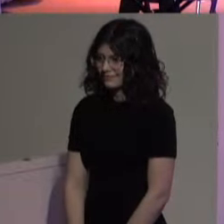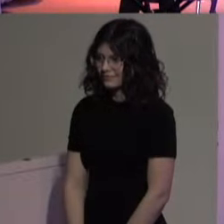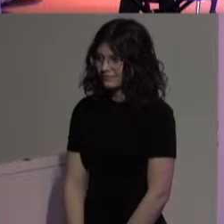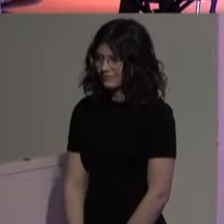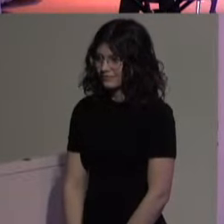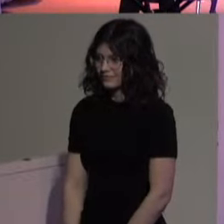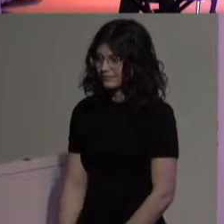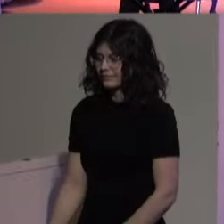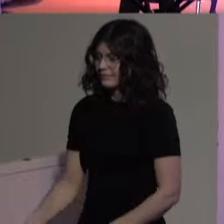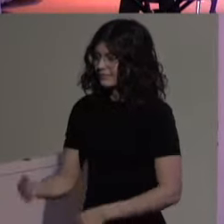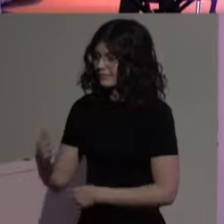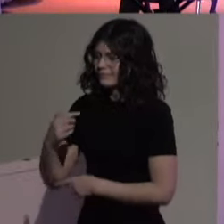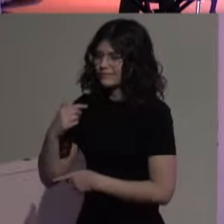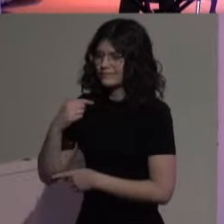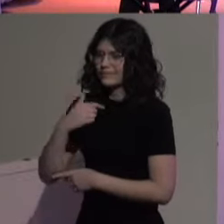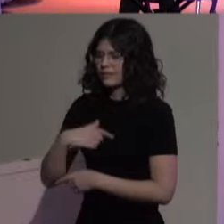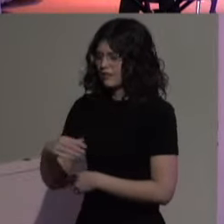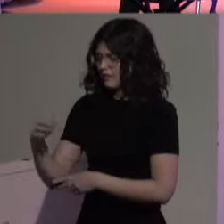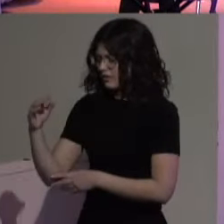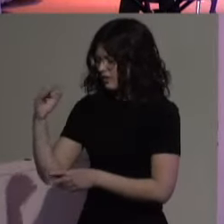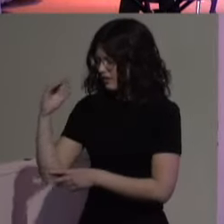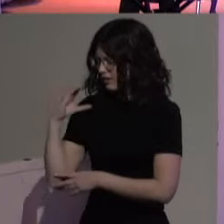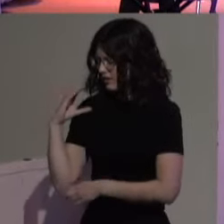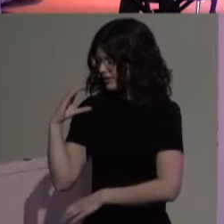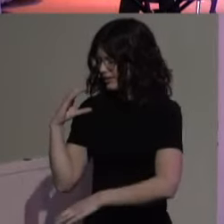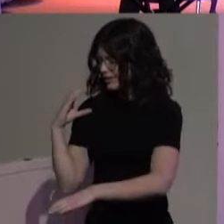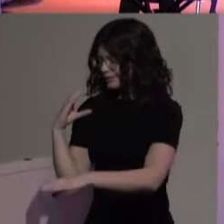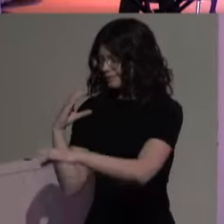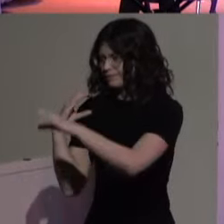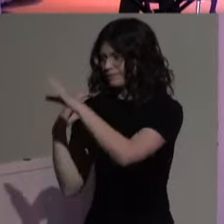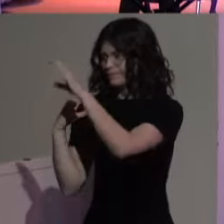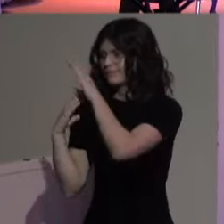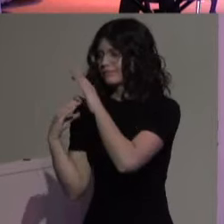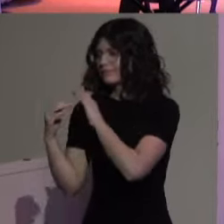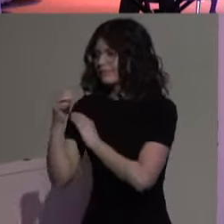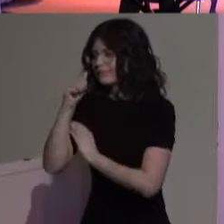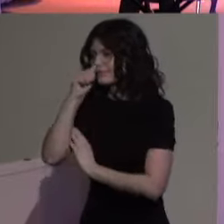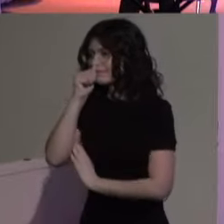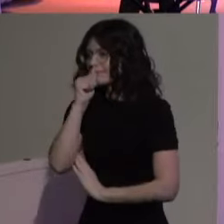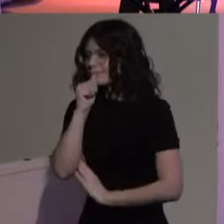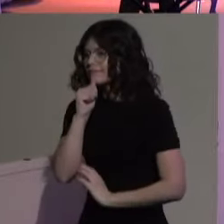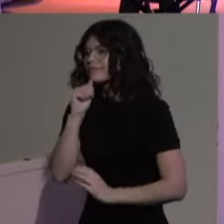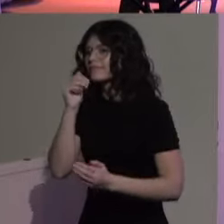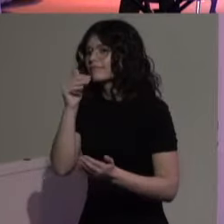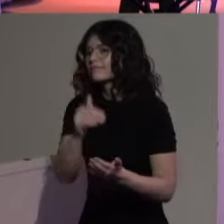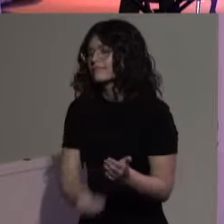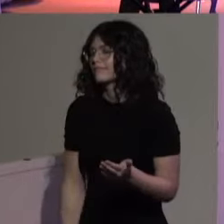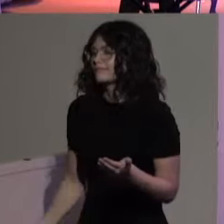I paid my dues, time after time.